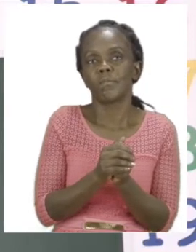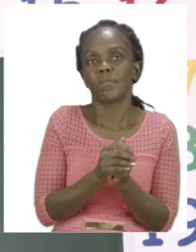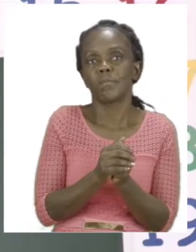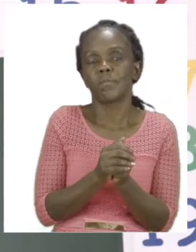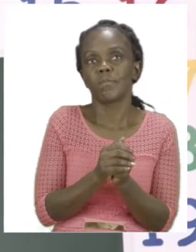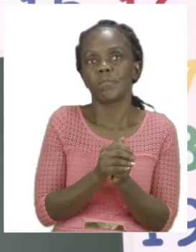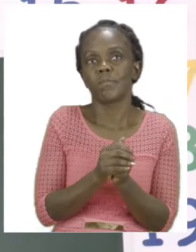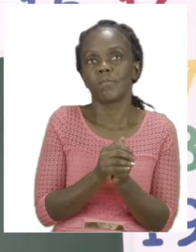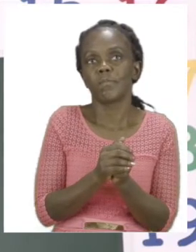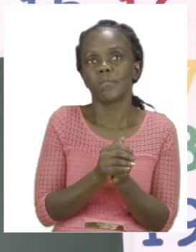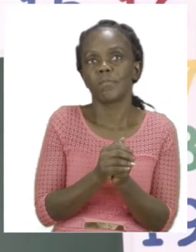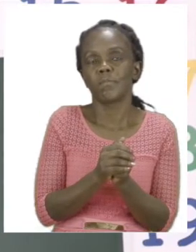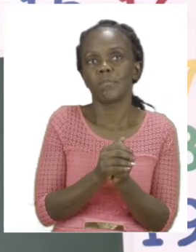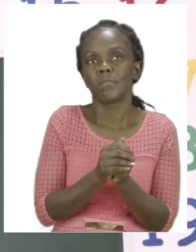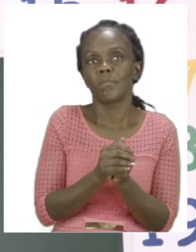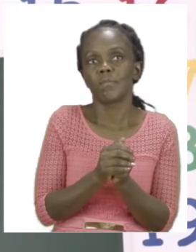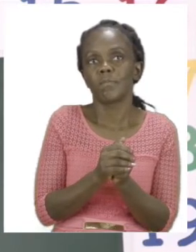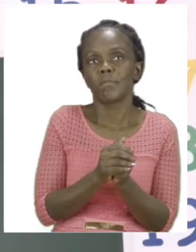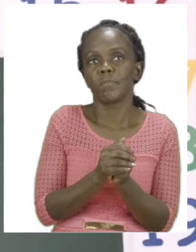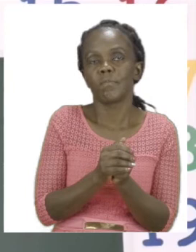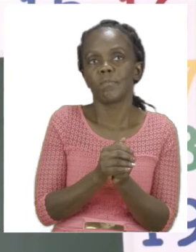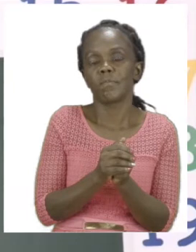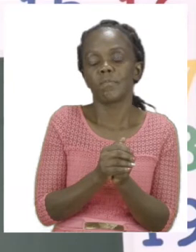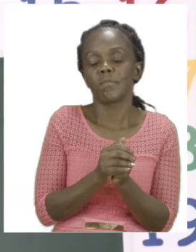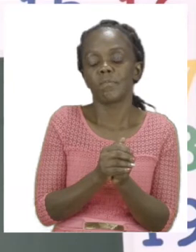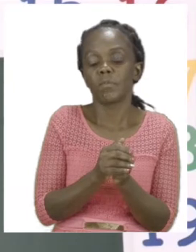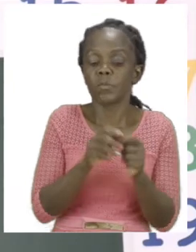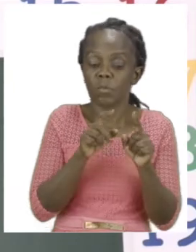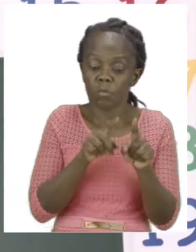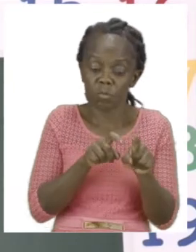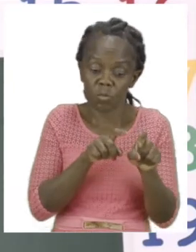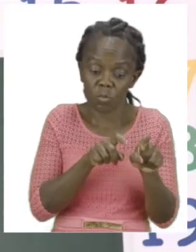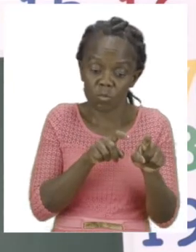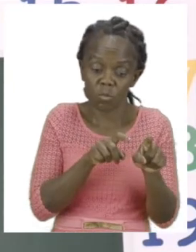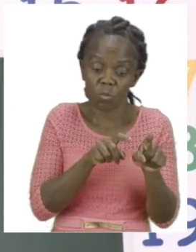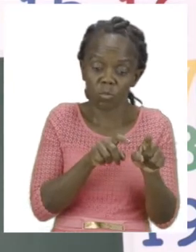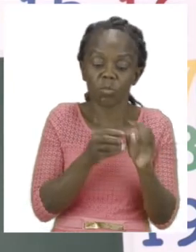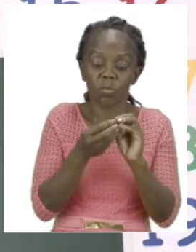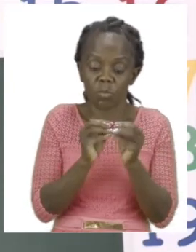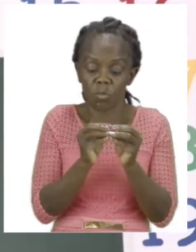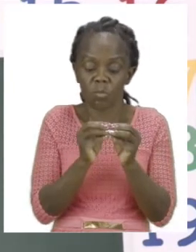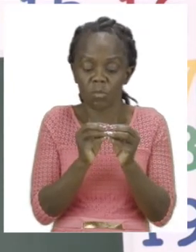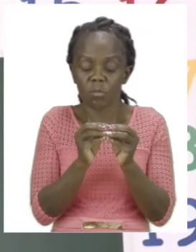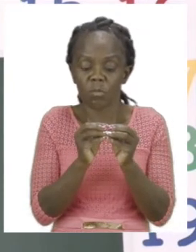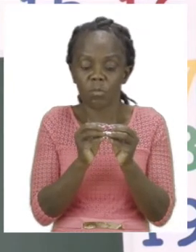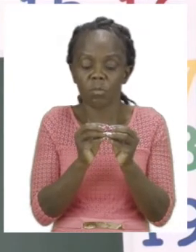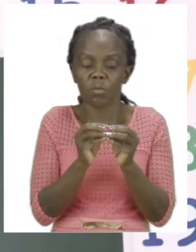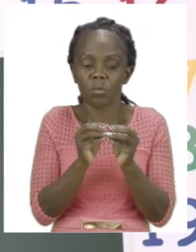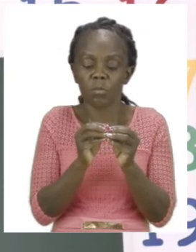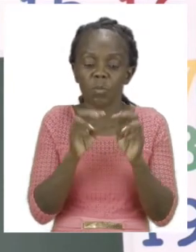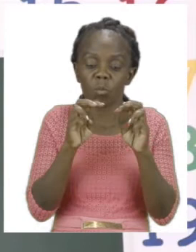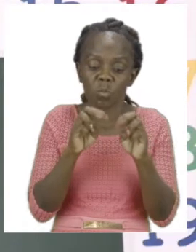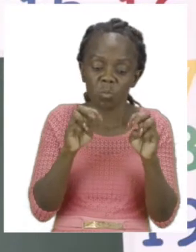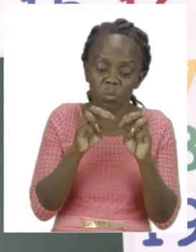as well. Say out the numbers, and when you get to your boxes, try and look which one should